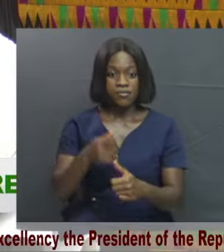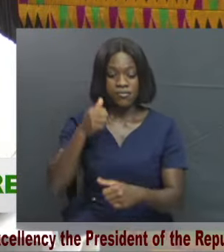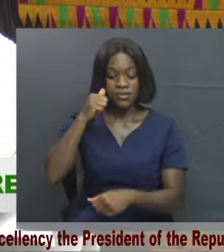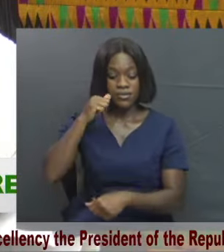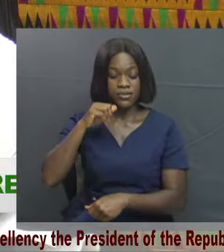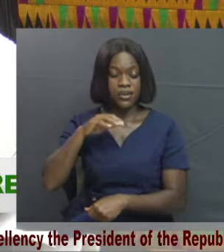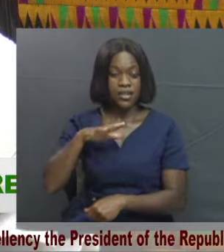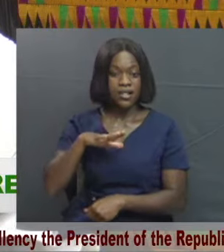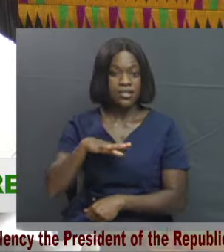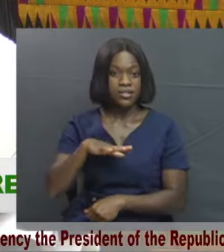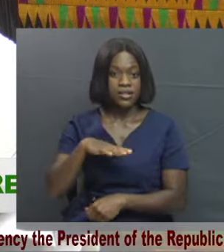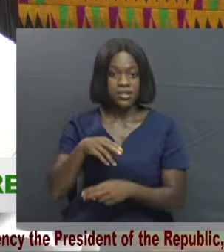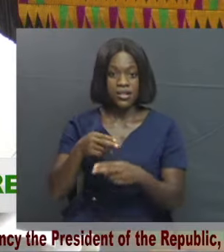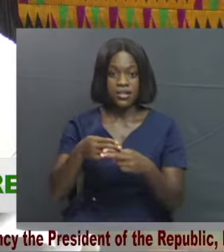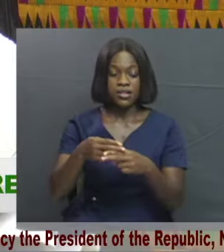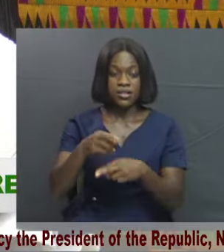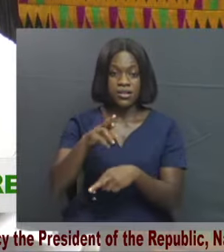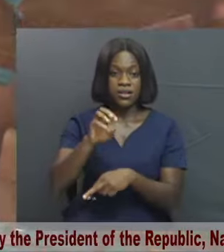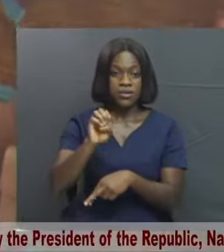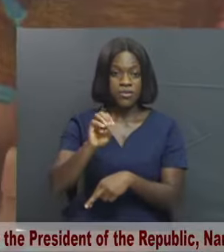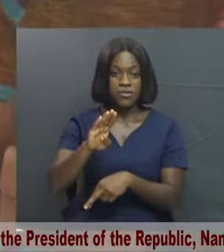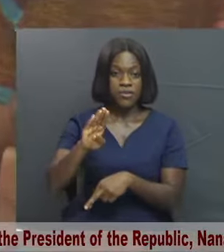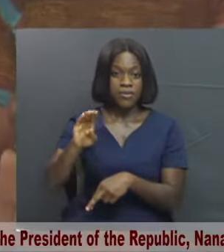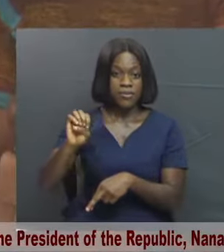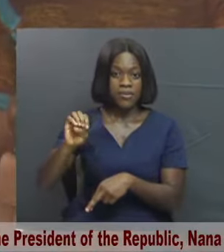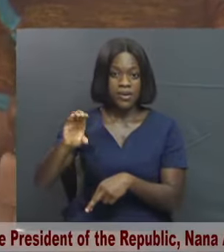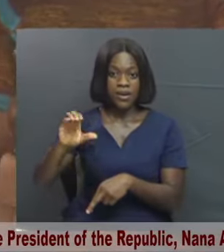lady Mrs Rebecca